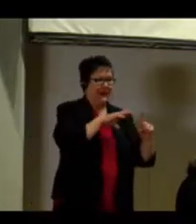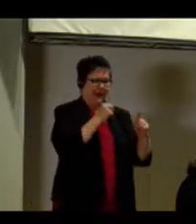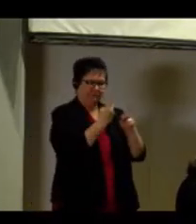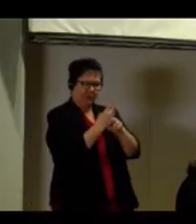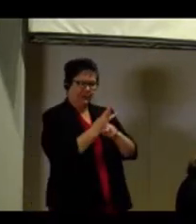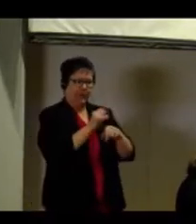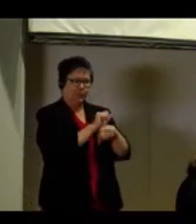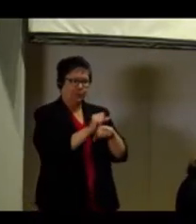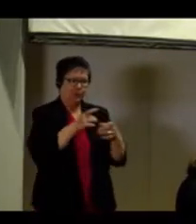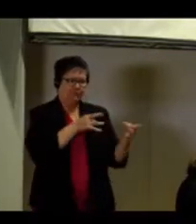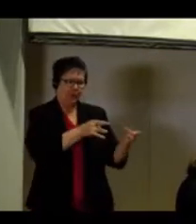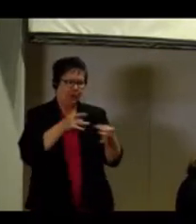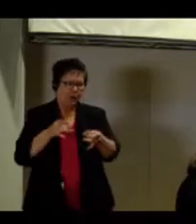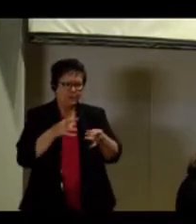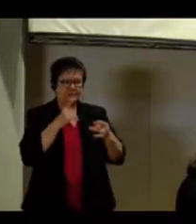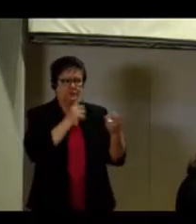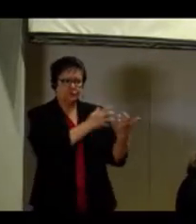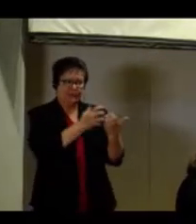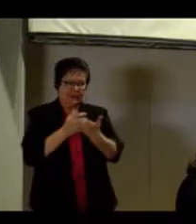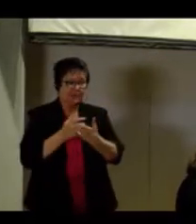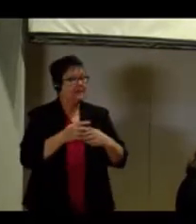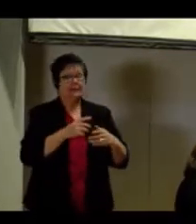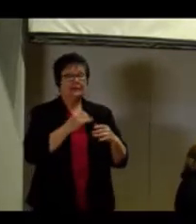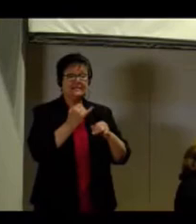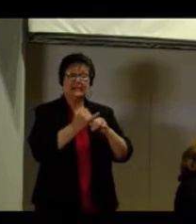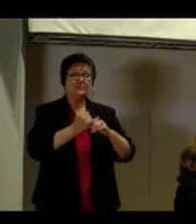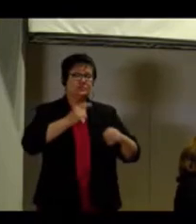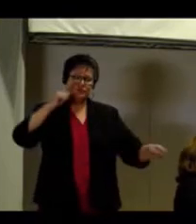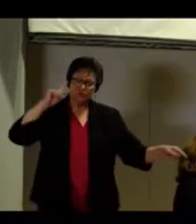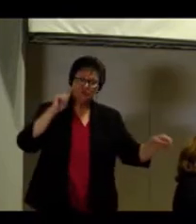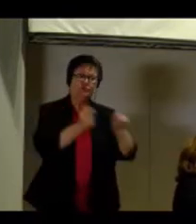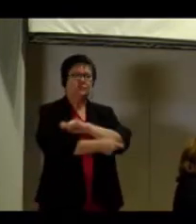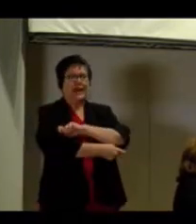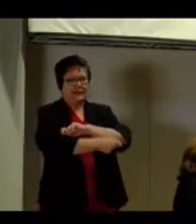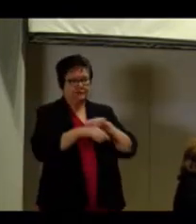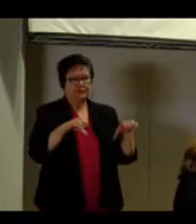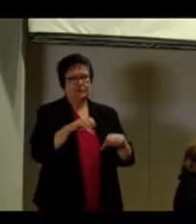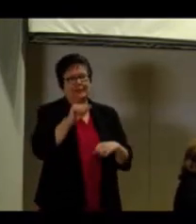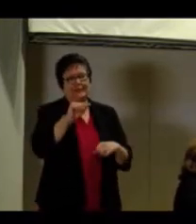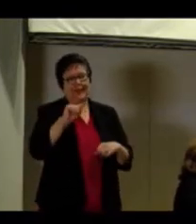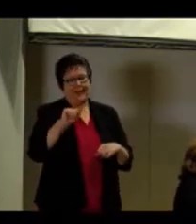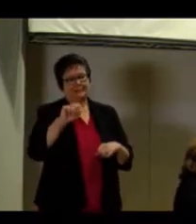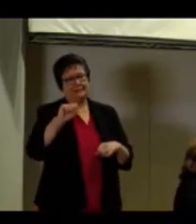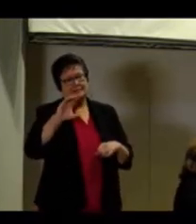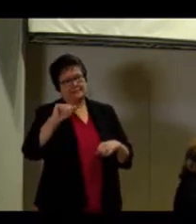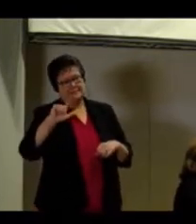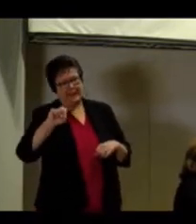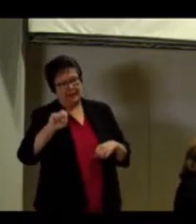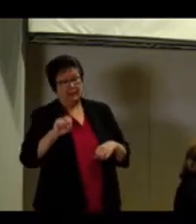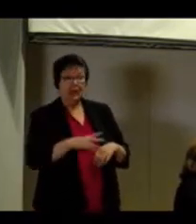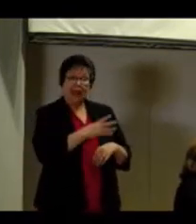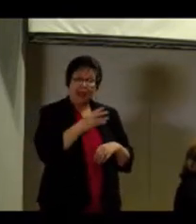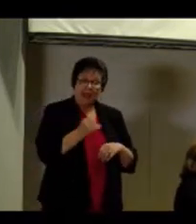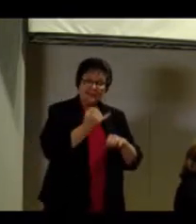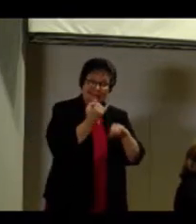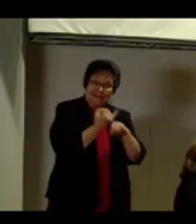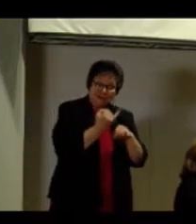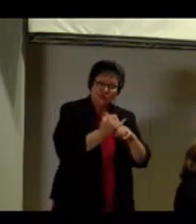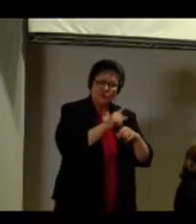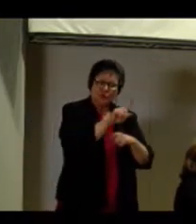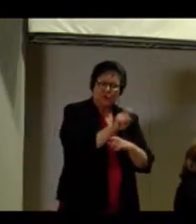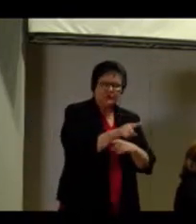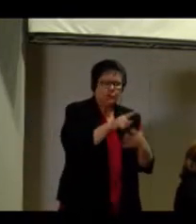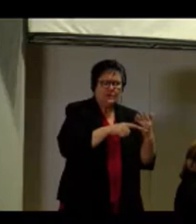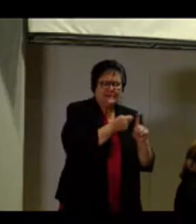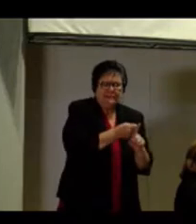So it's a whole institution change to do this at scale. And it's a whole institution question about what the impact of that is.